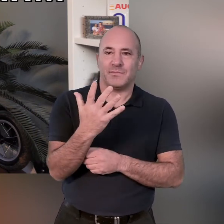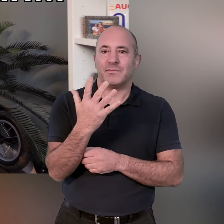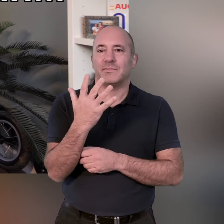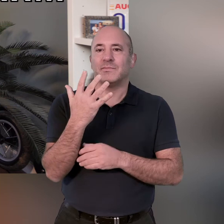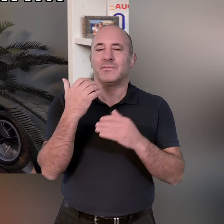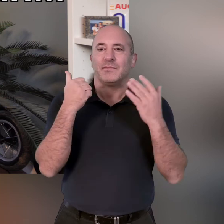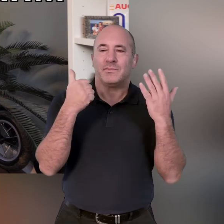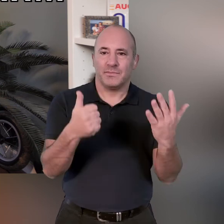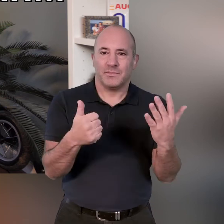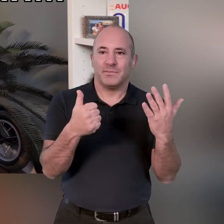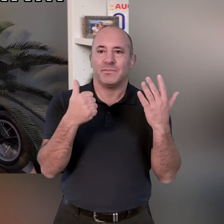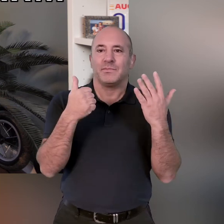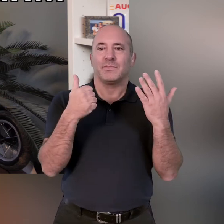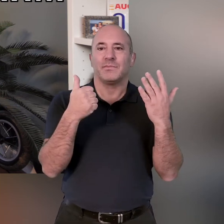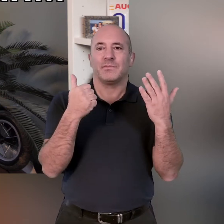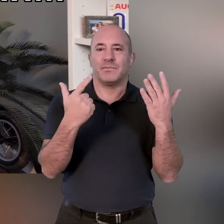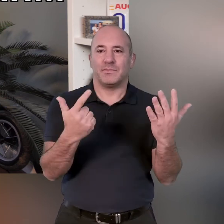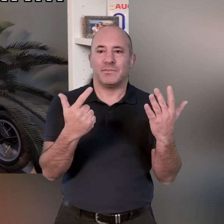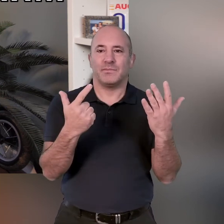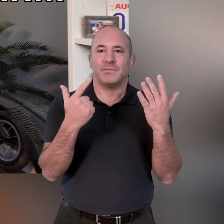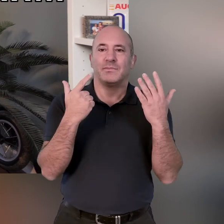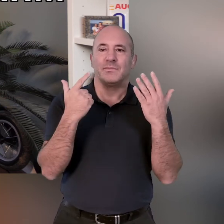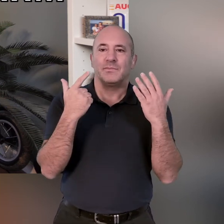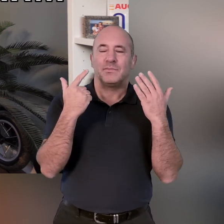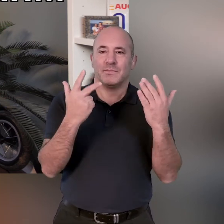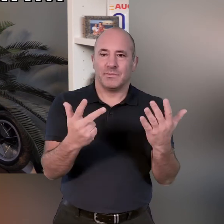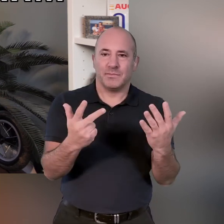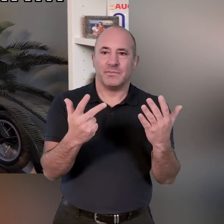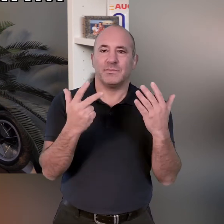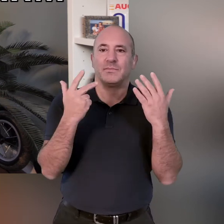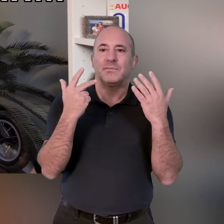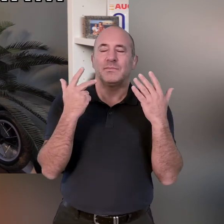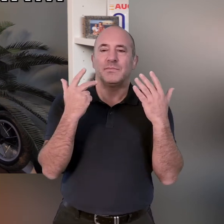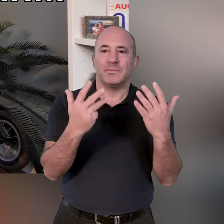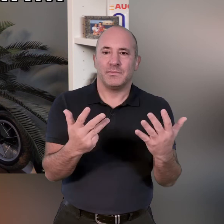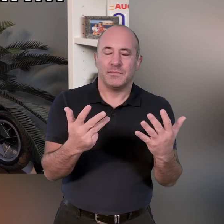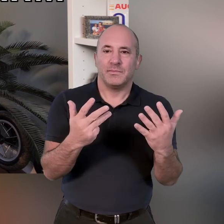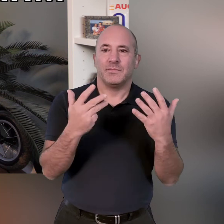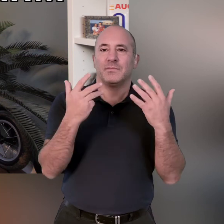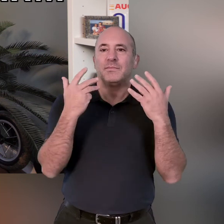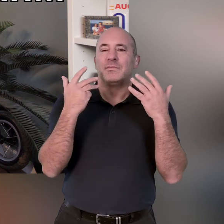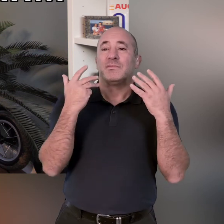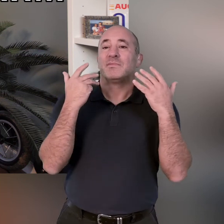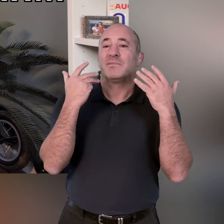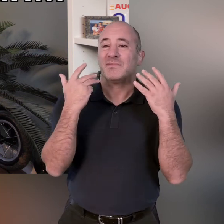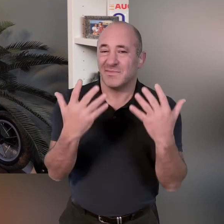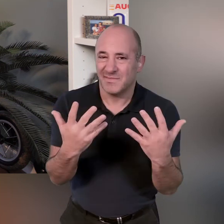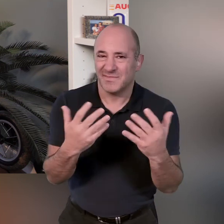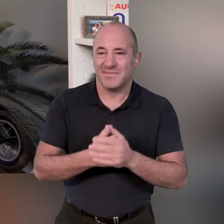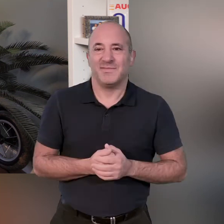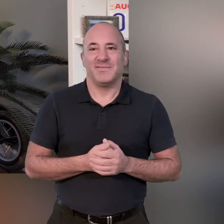5, 6, 7, 8, 9,